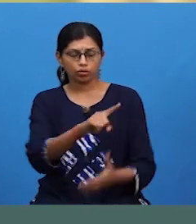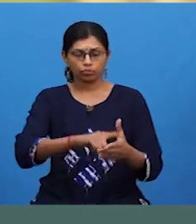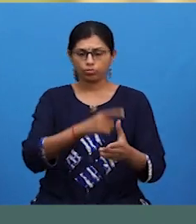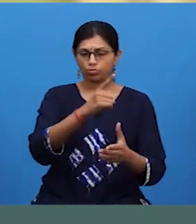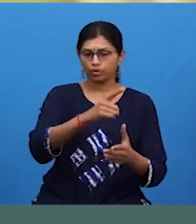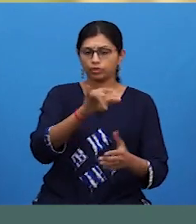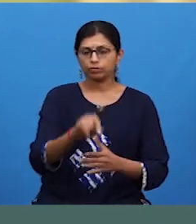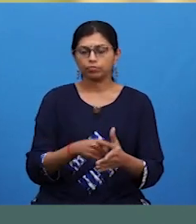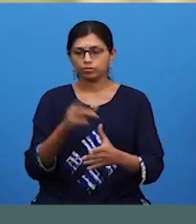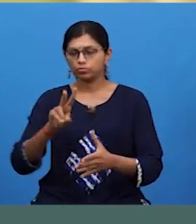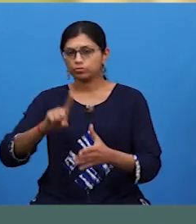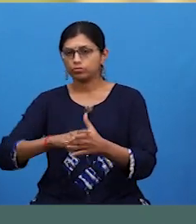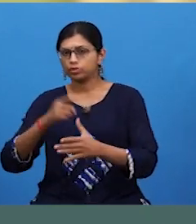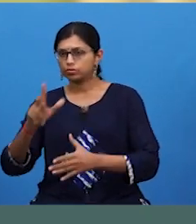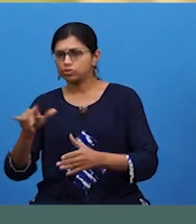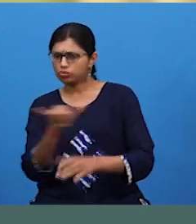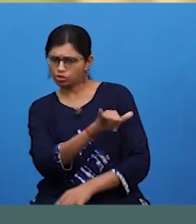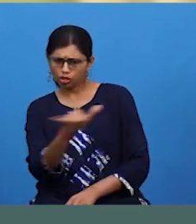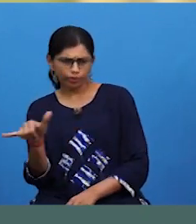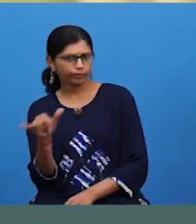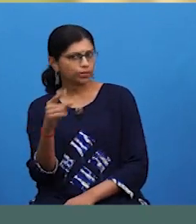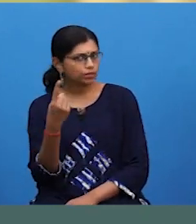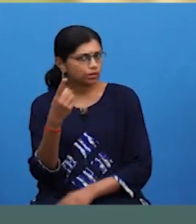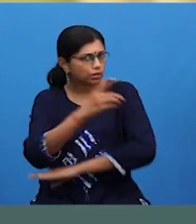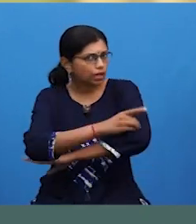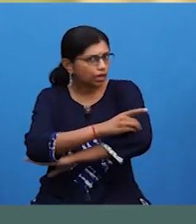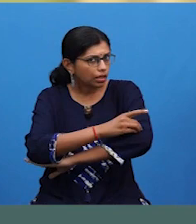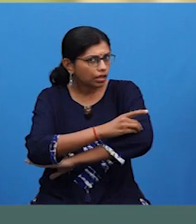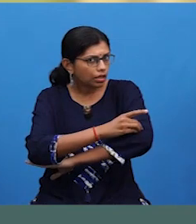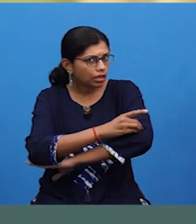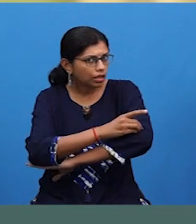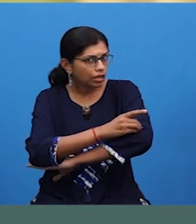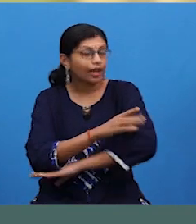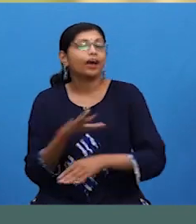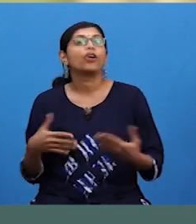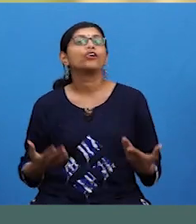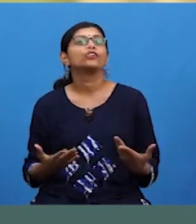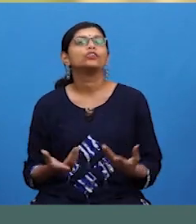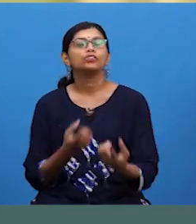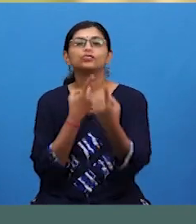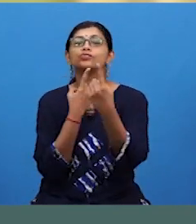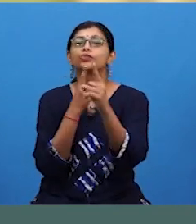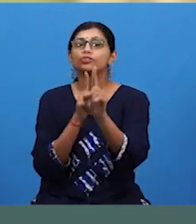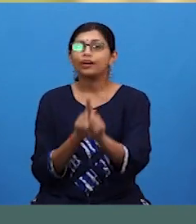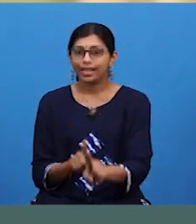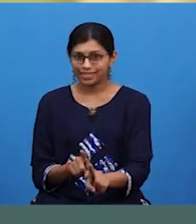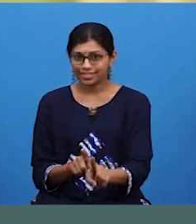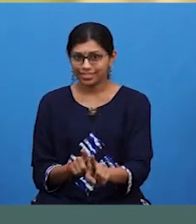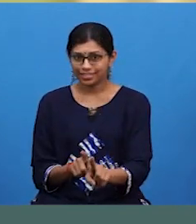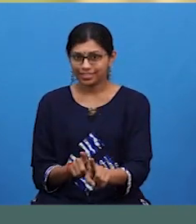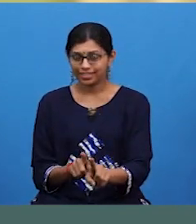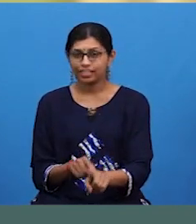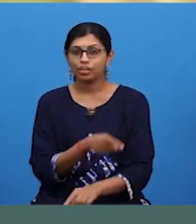days for all 12 months? To answer all these questions, I need you to clench your